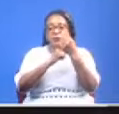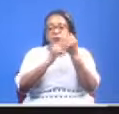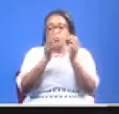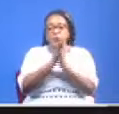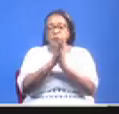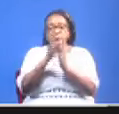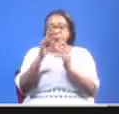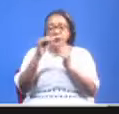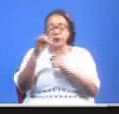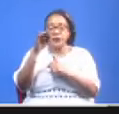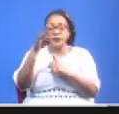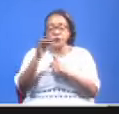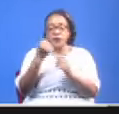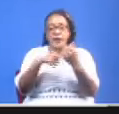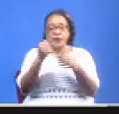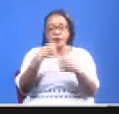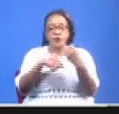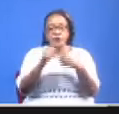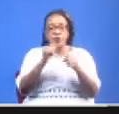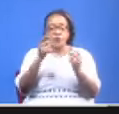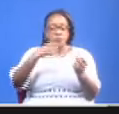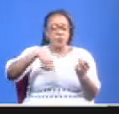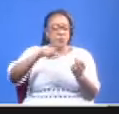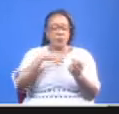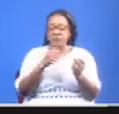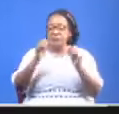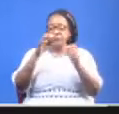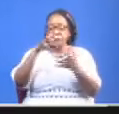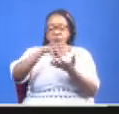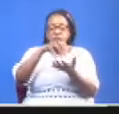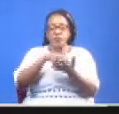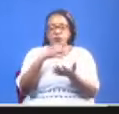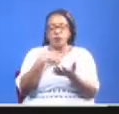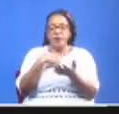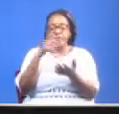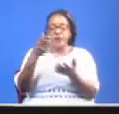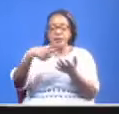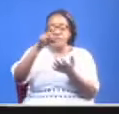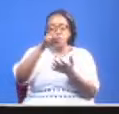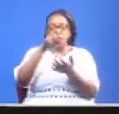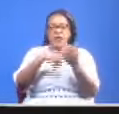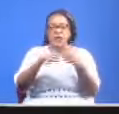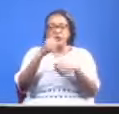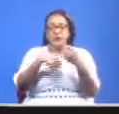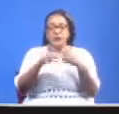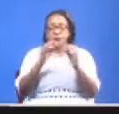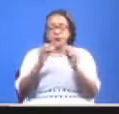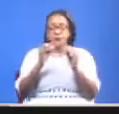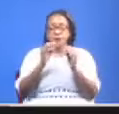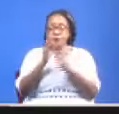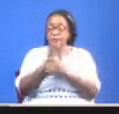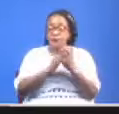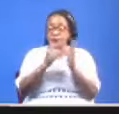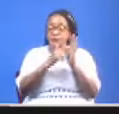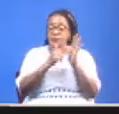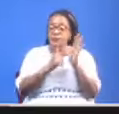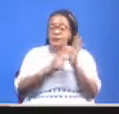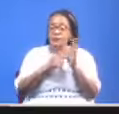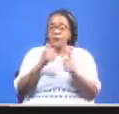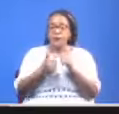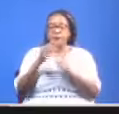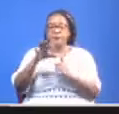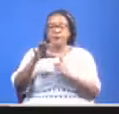mitigation actions, we are not in the position to take additional mitigation action. So some of the sticky points for the continent